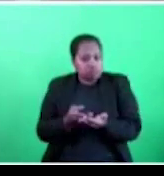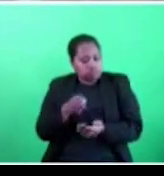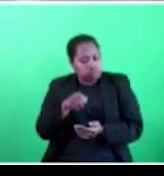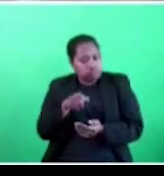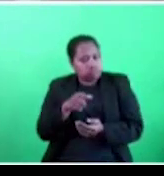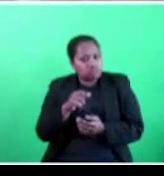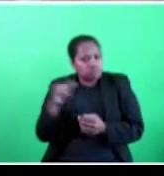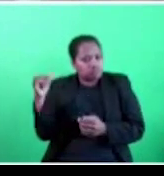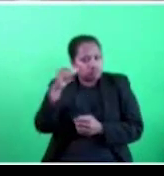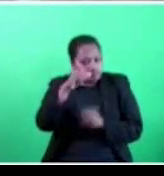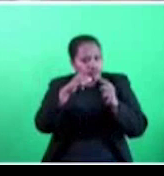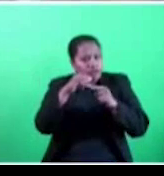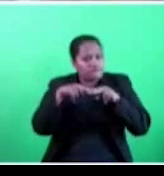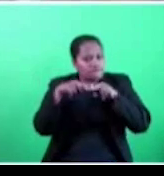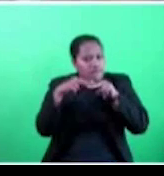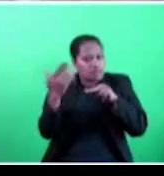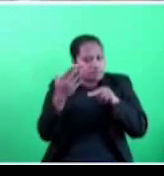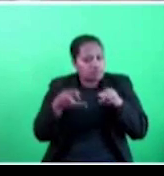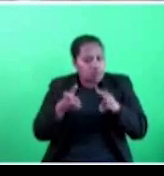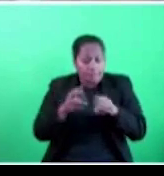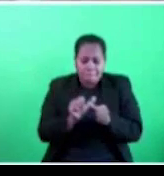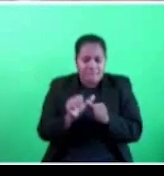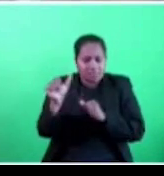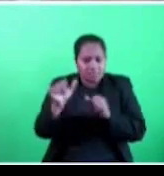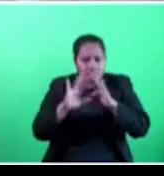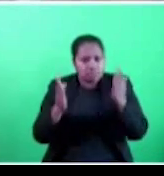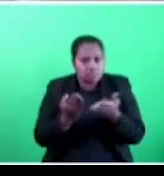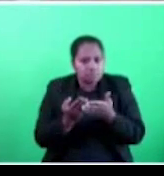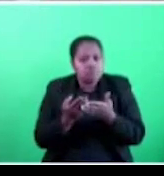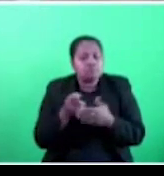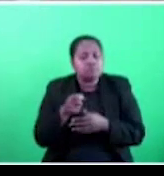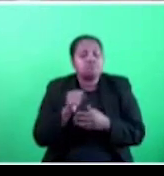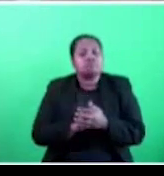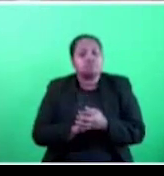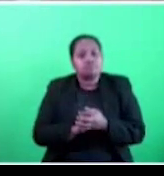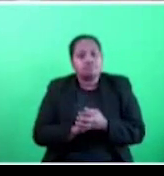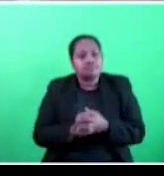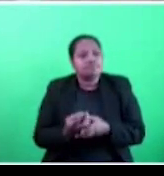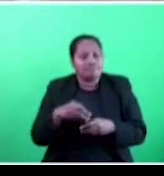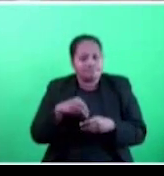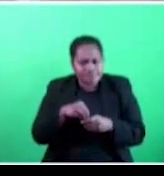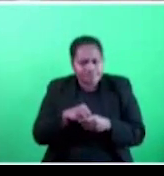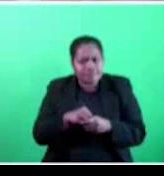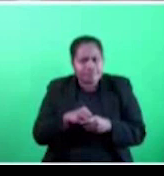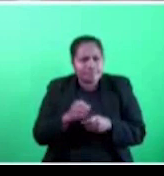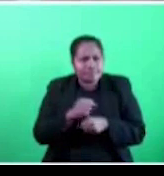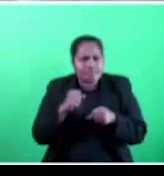Fiji Airways on par with the best airlines in the world, including those key partners with One World Alliance, which